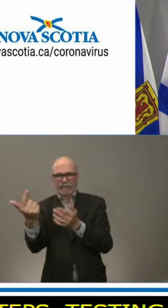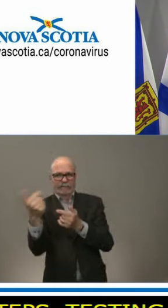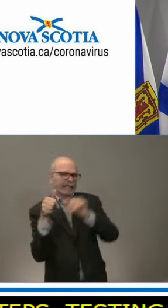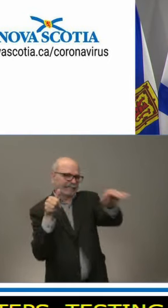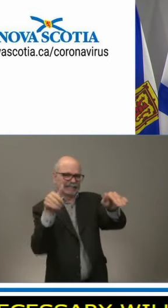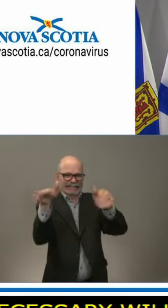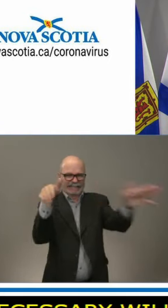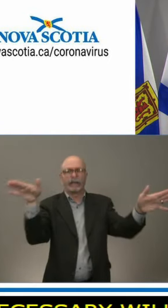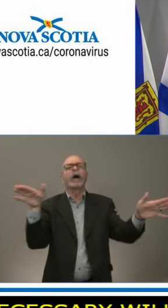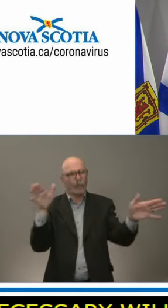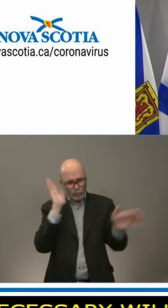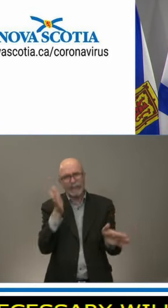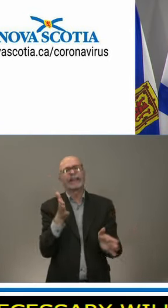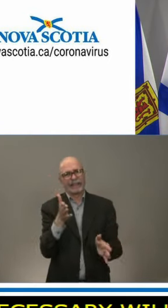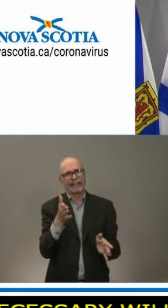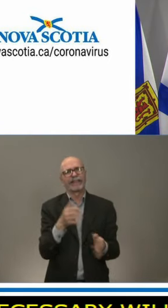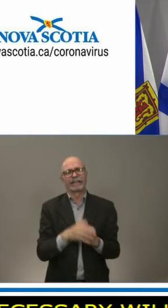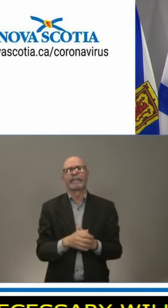So, can you